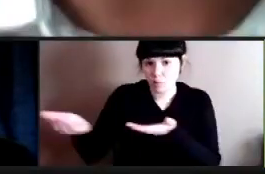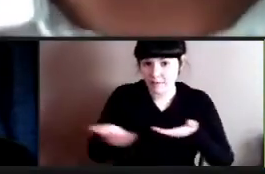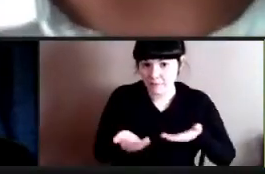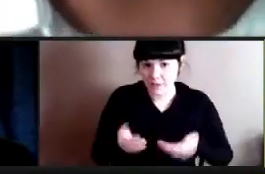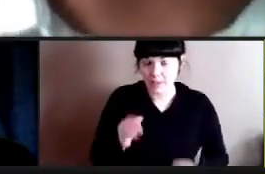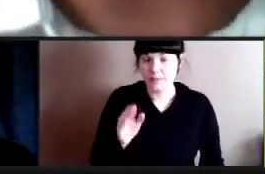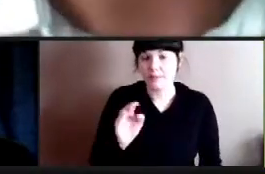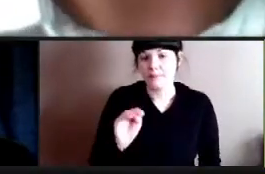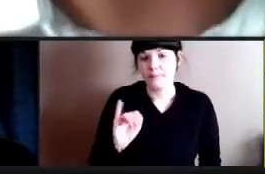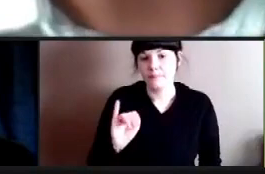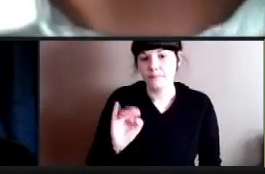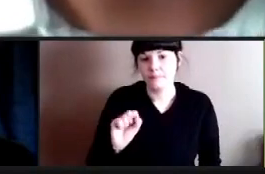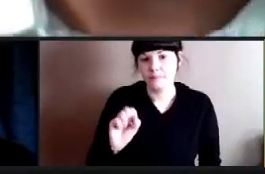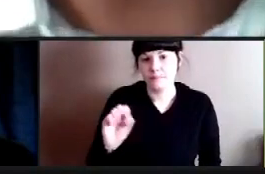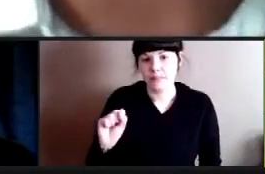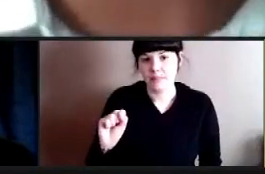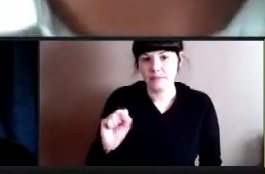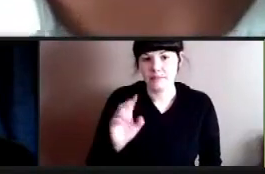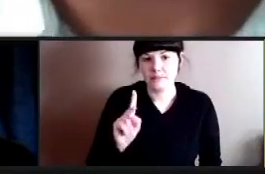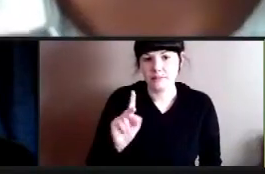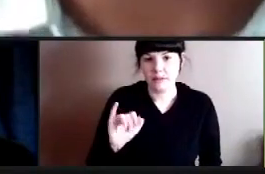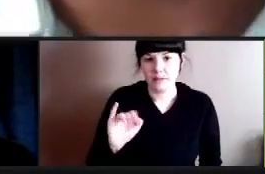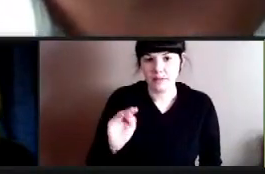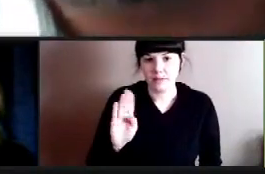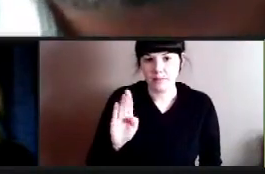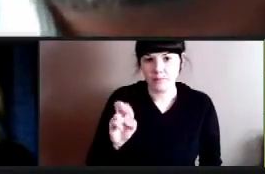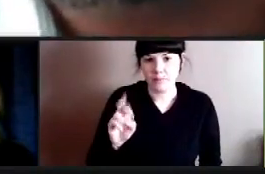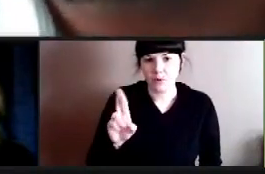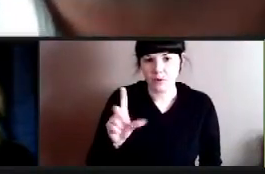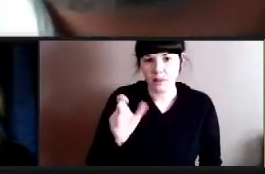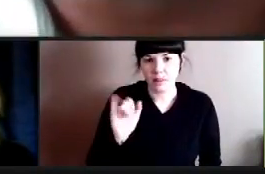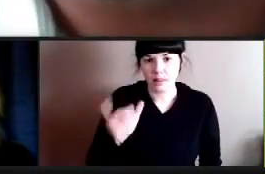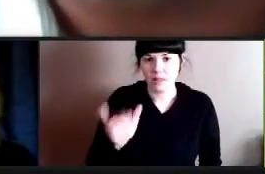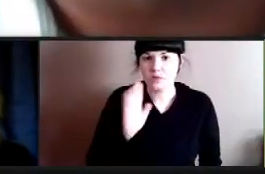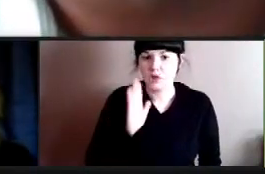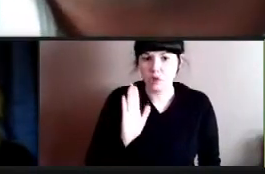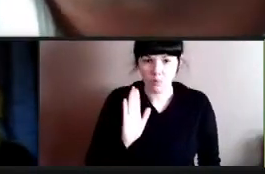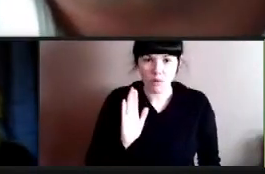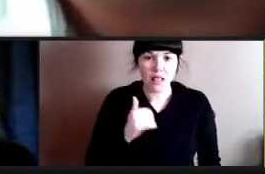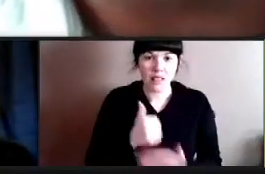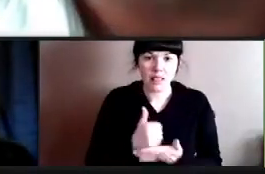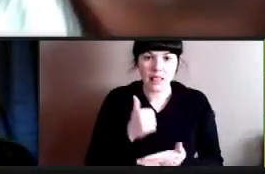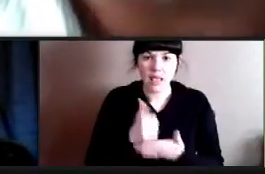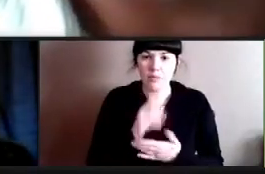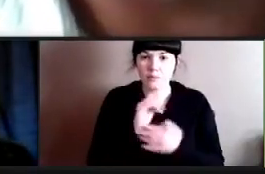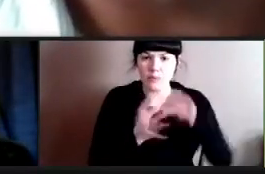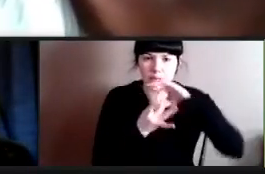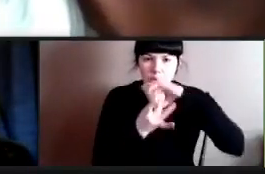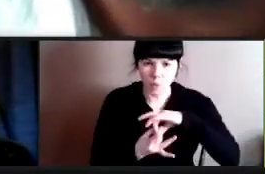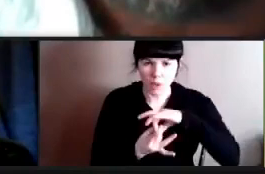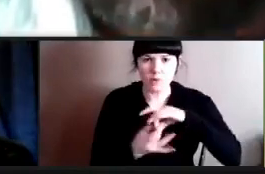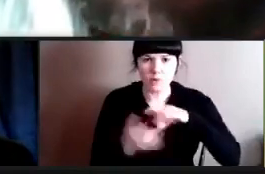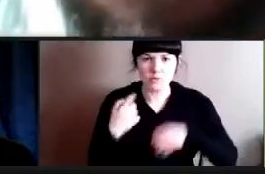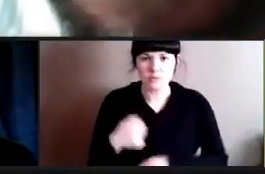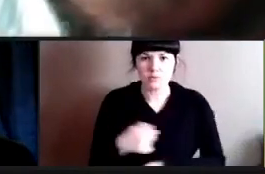is going to ground us in the wonderful practices of yoga. So Ms. Kimberli.